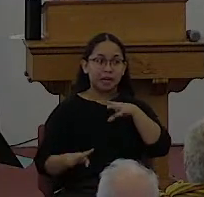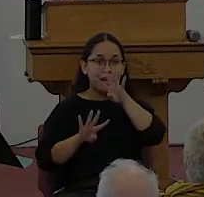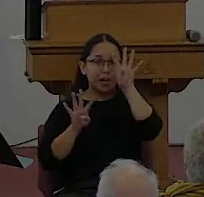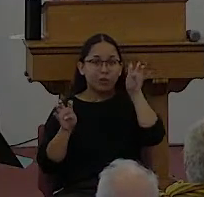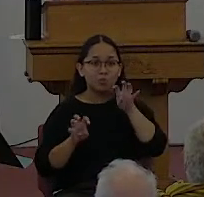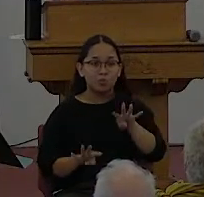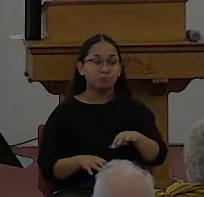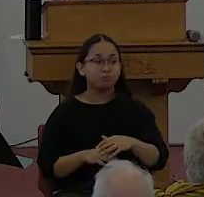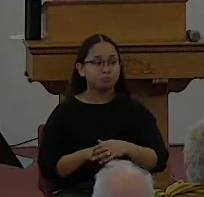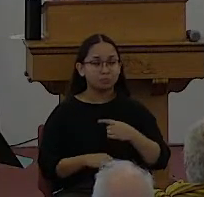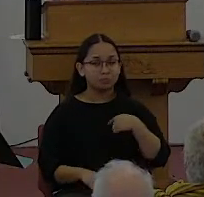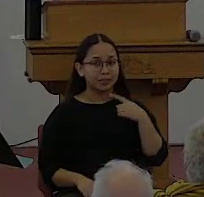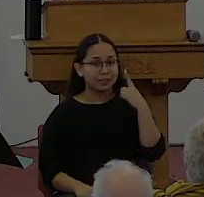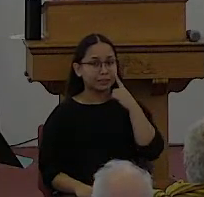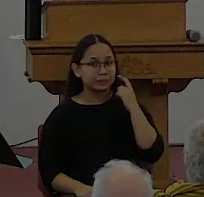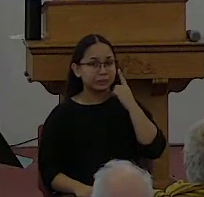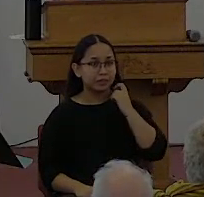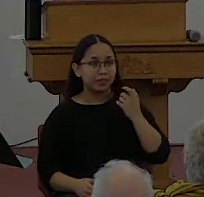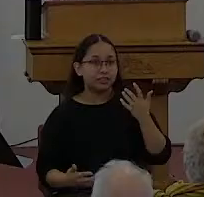challenging journey.